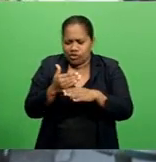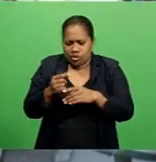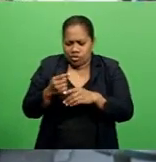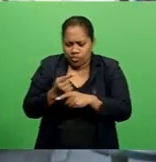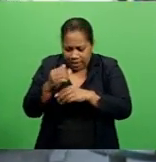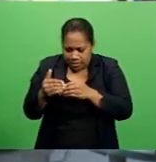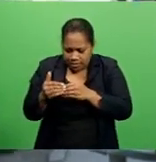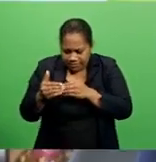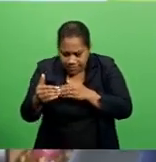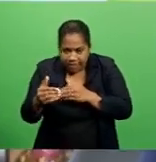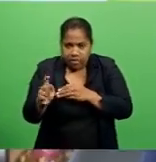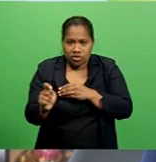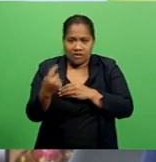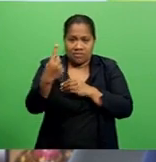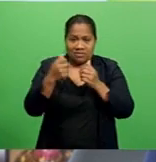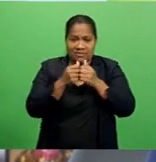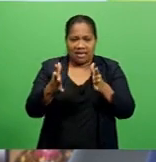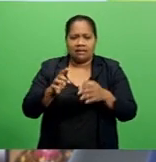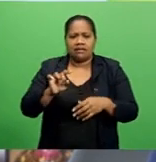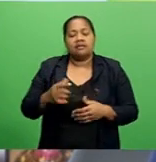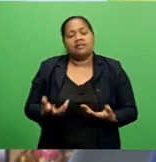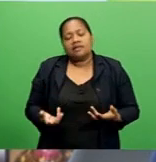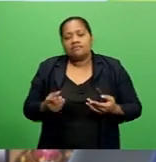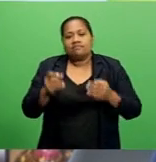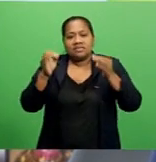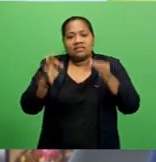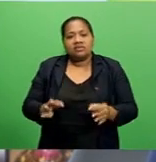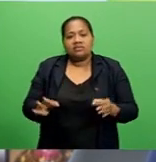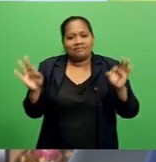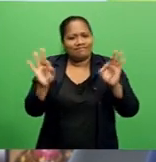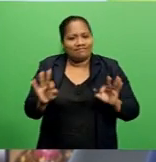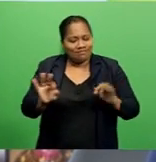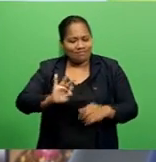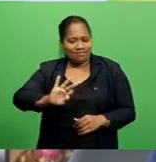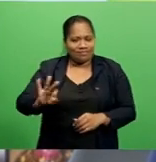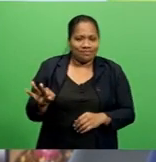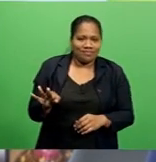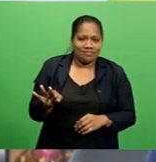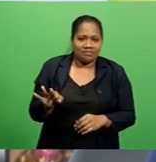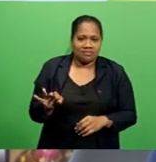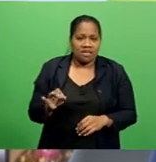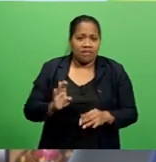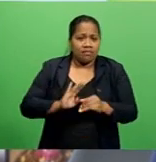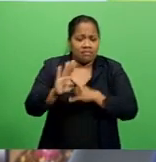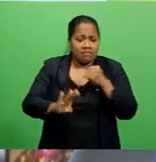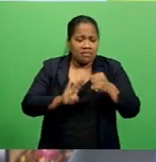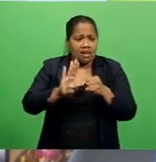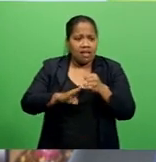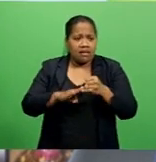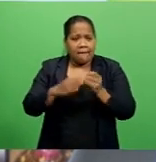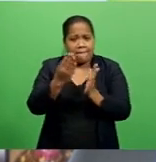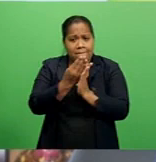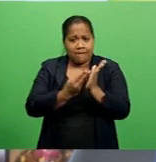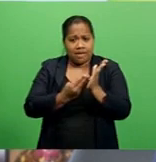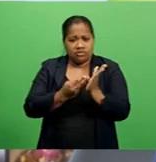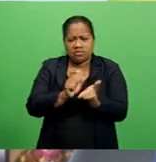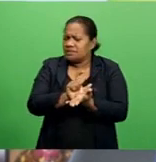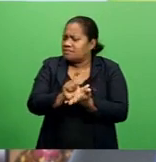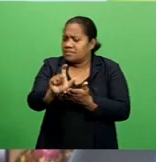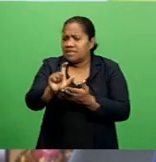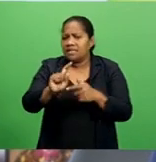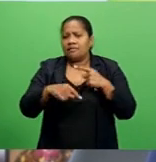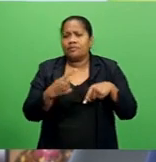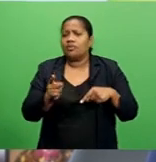begin. There has not been any decision to hold anything. The last budget announcement was very clear about what